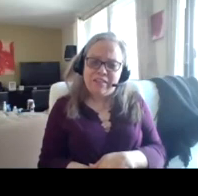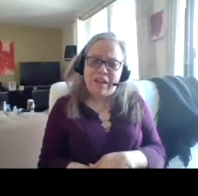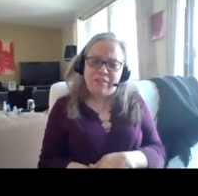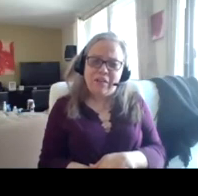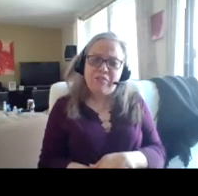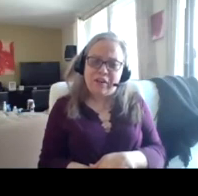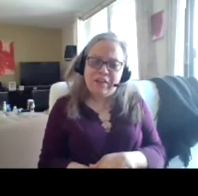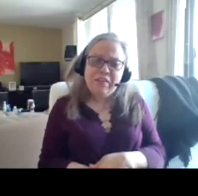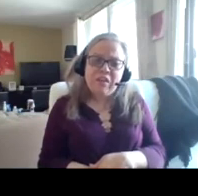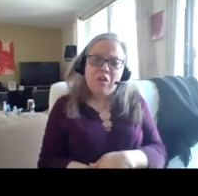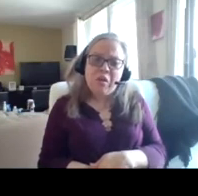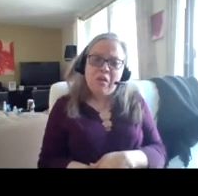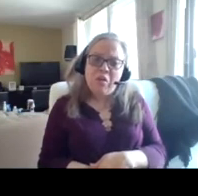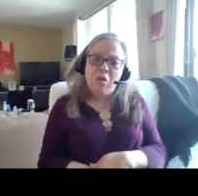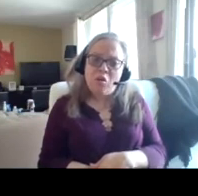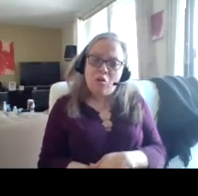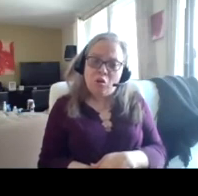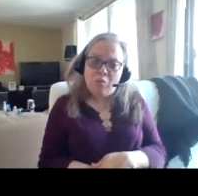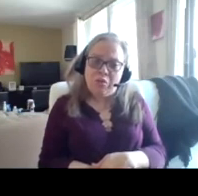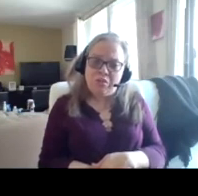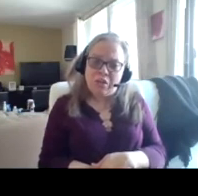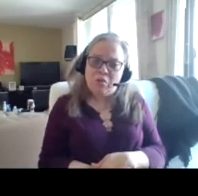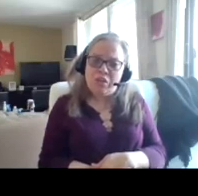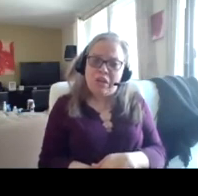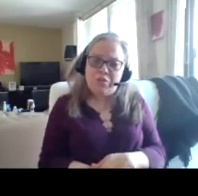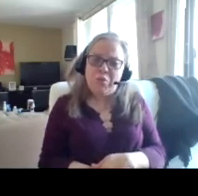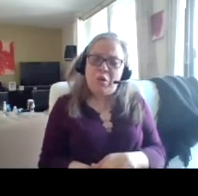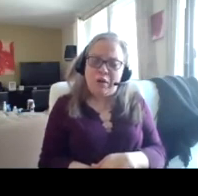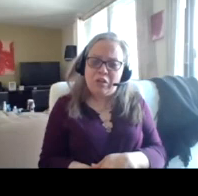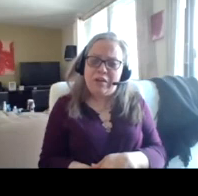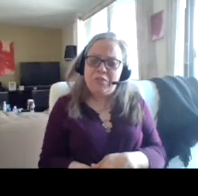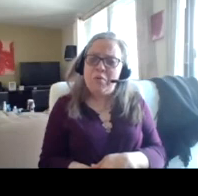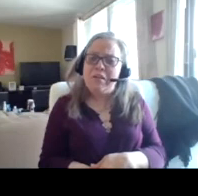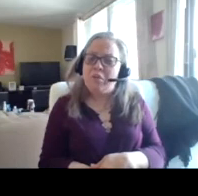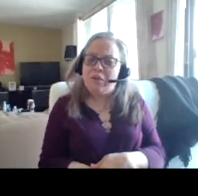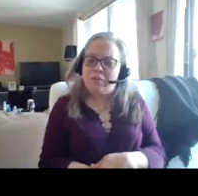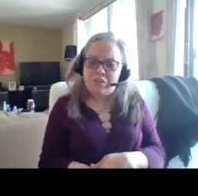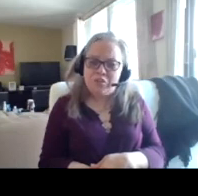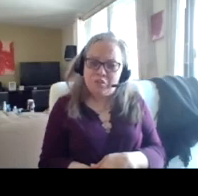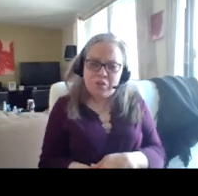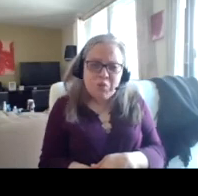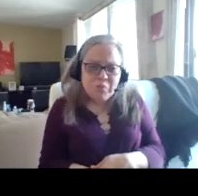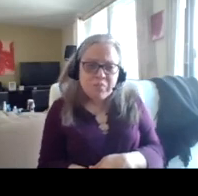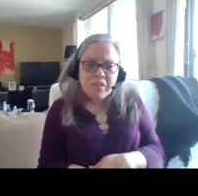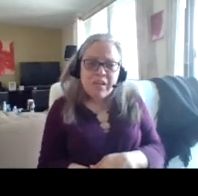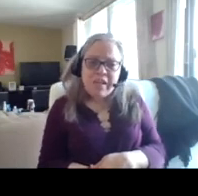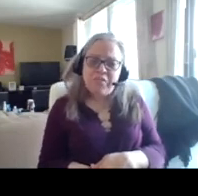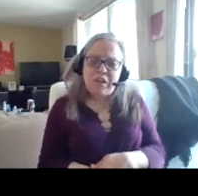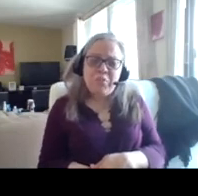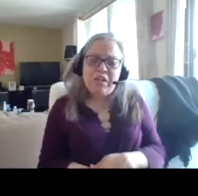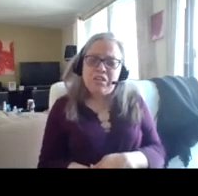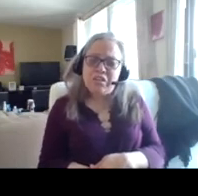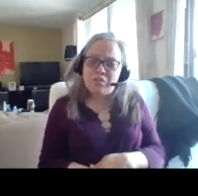accessing family and friends using OC Transpo or Paratranspo if you are a registered user.